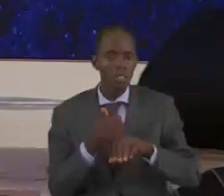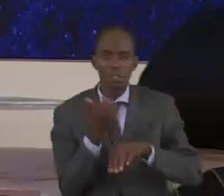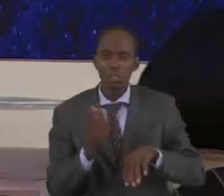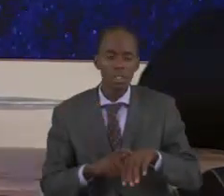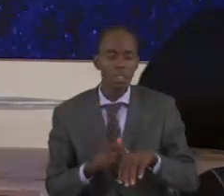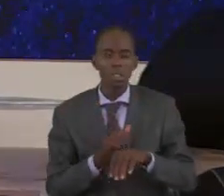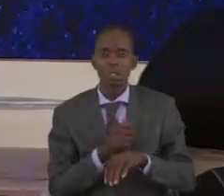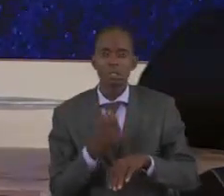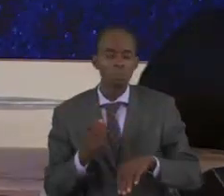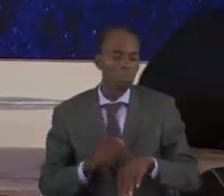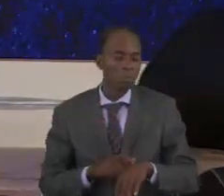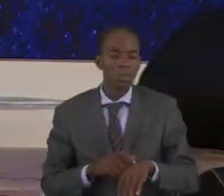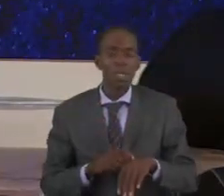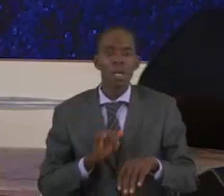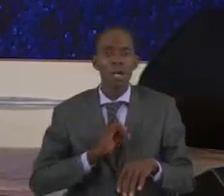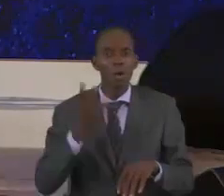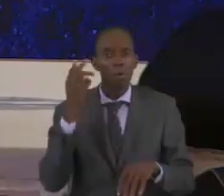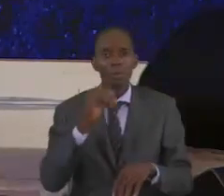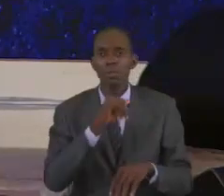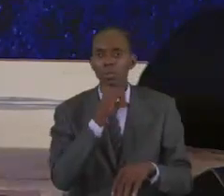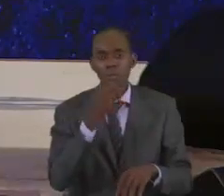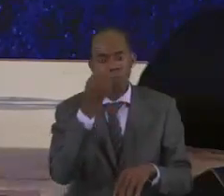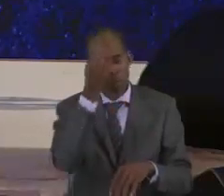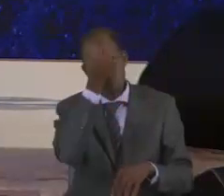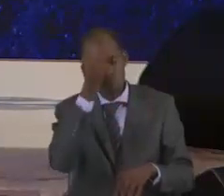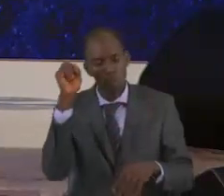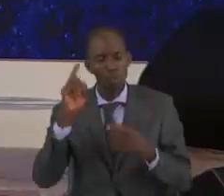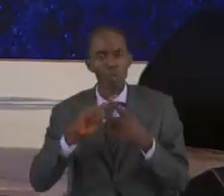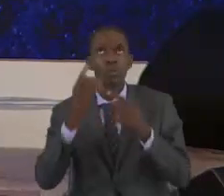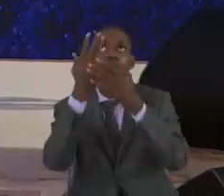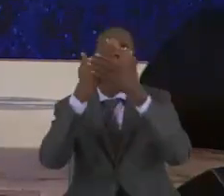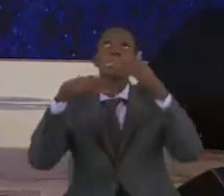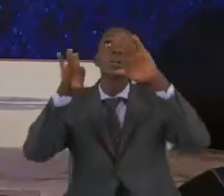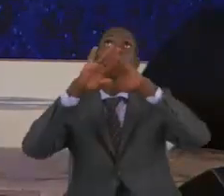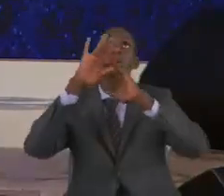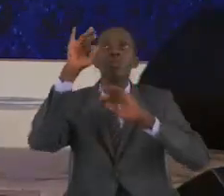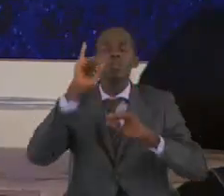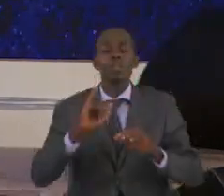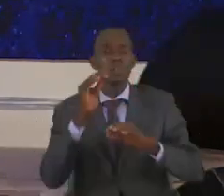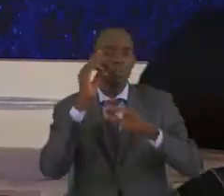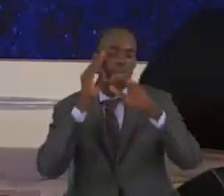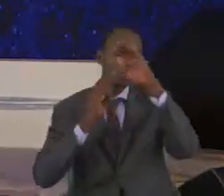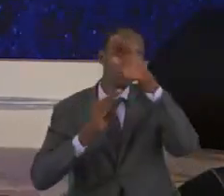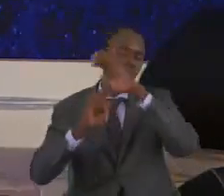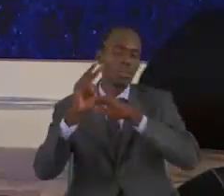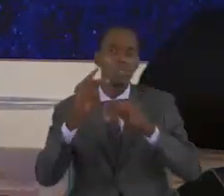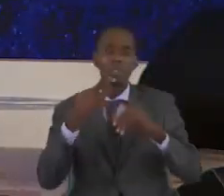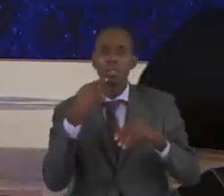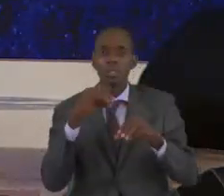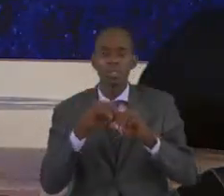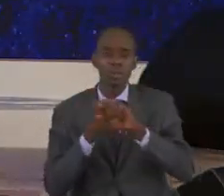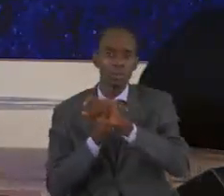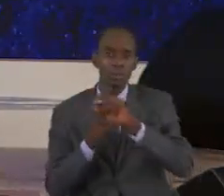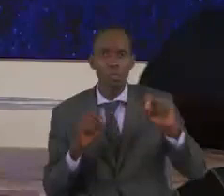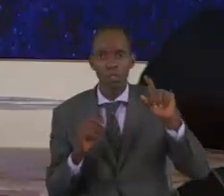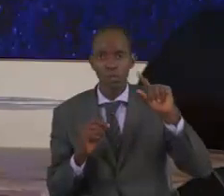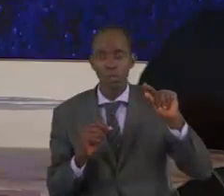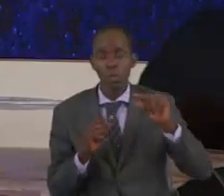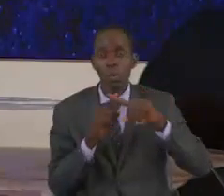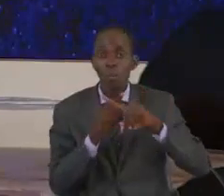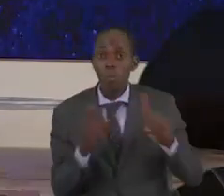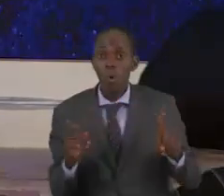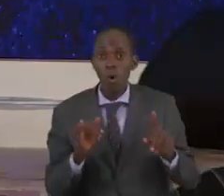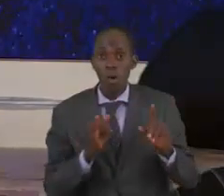was not disobedient unto the heavenly vision. Then in verse 20, it says, but I